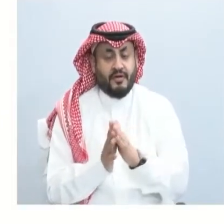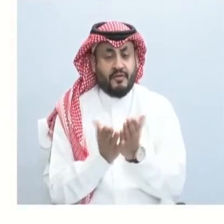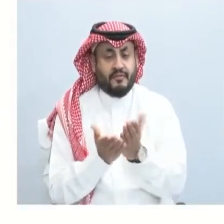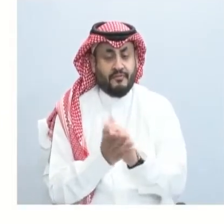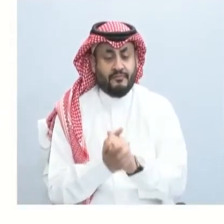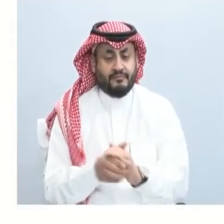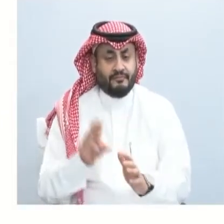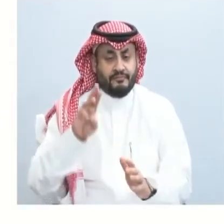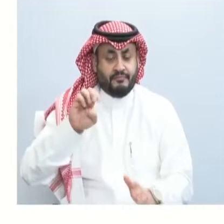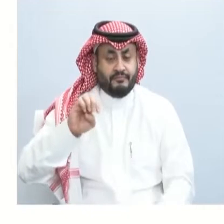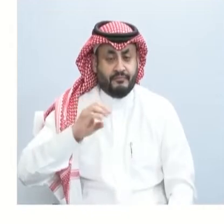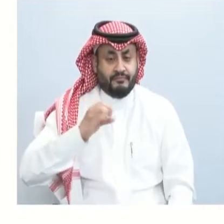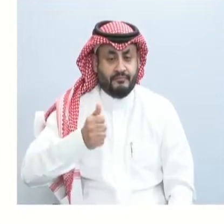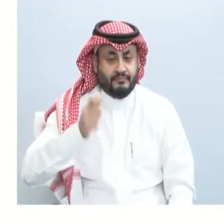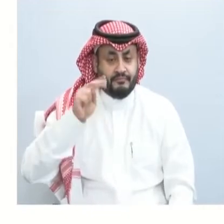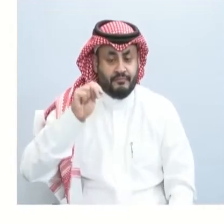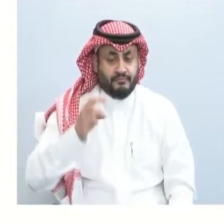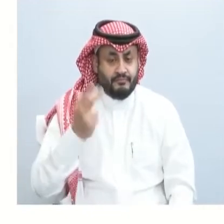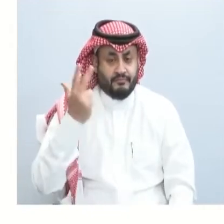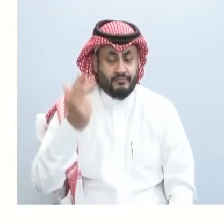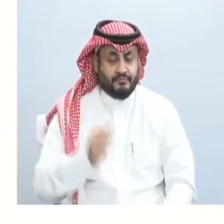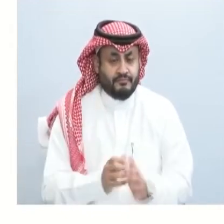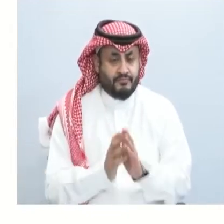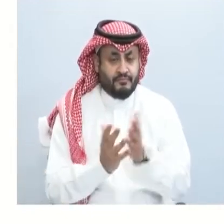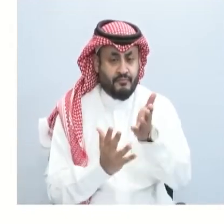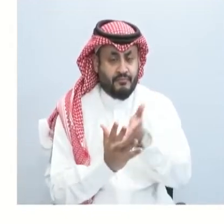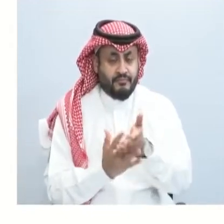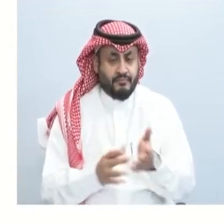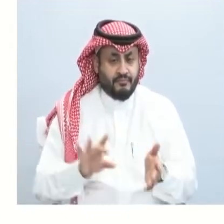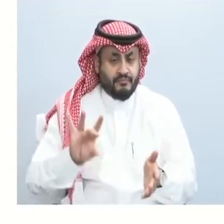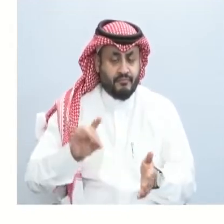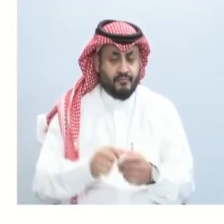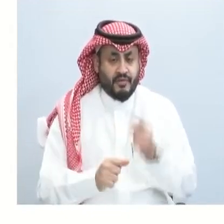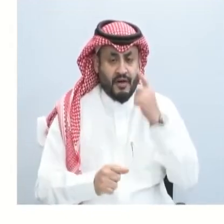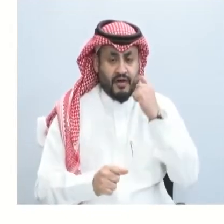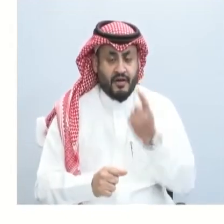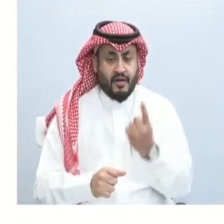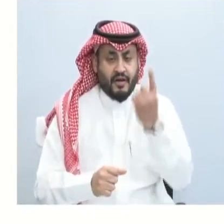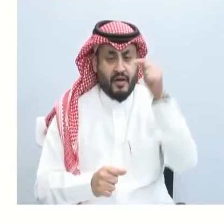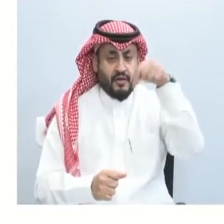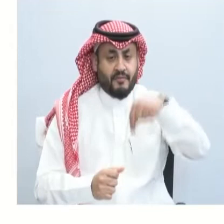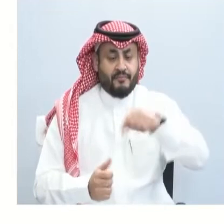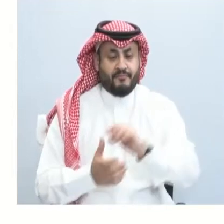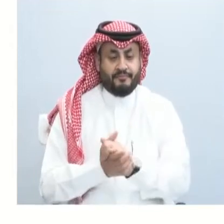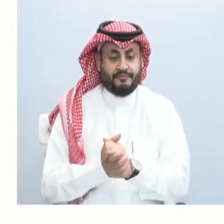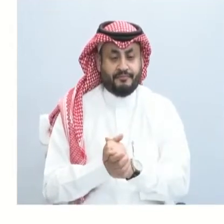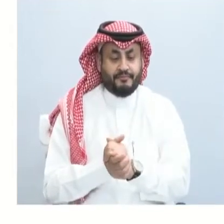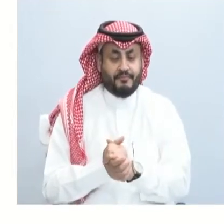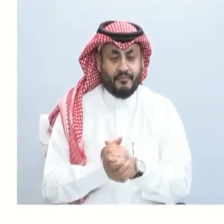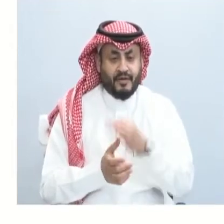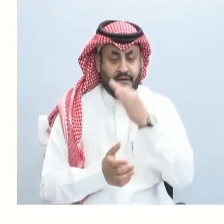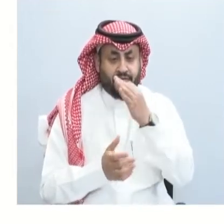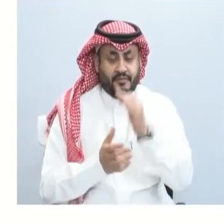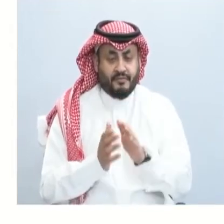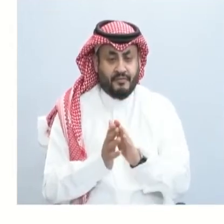is weekend three, and today, inshallah, we will cover unit eight, lives, ups and downs, phonics,